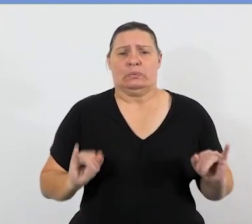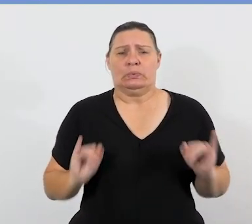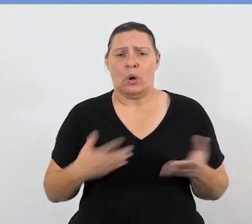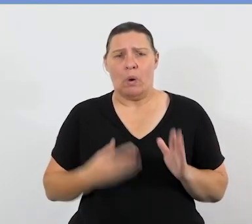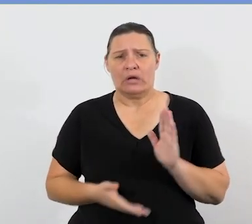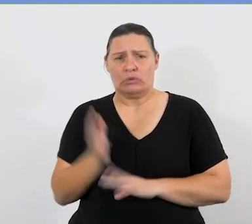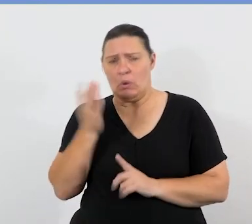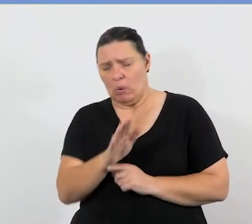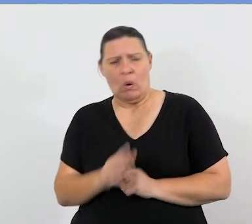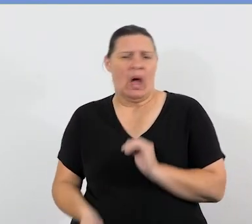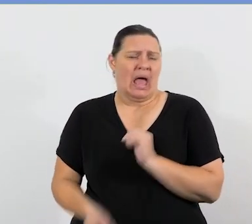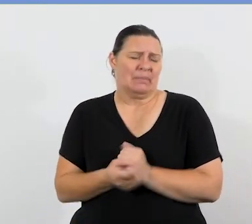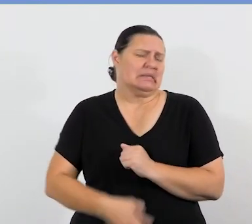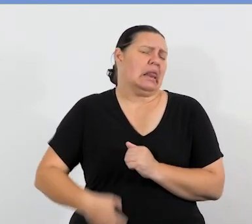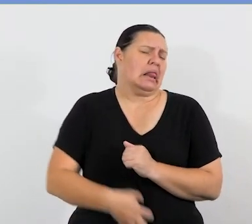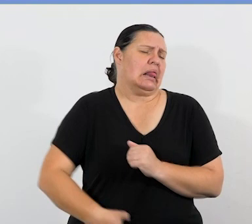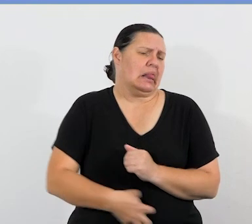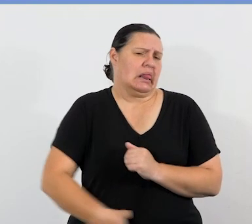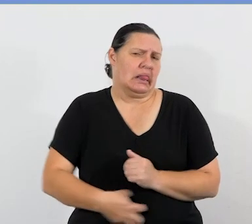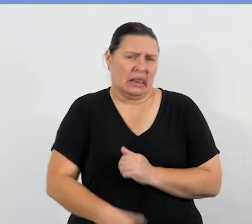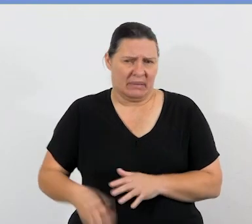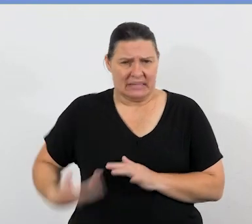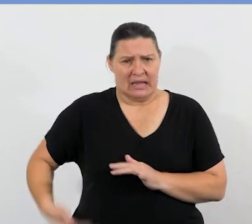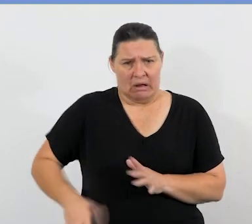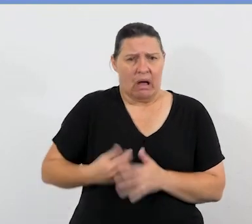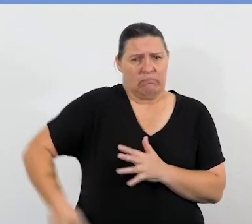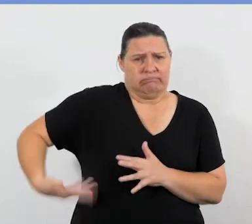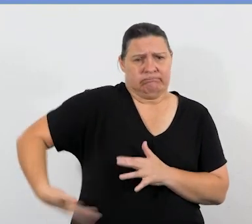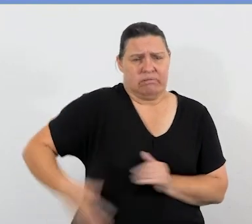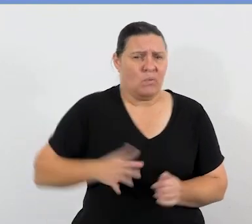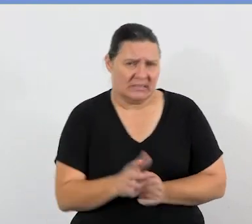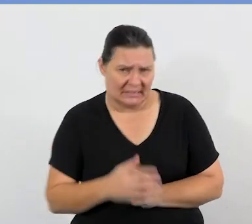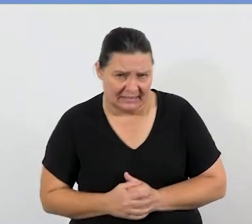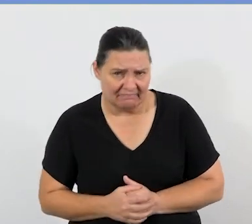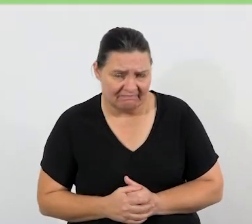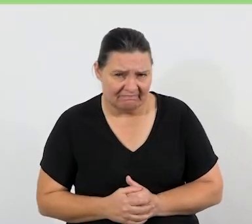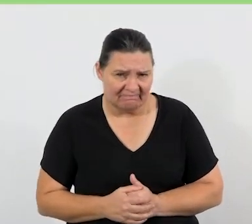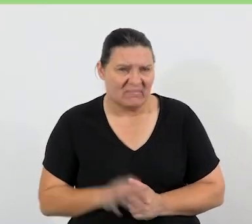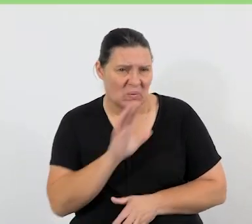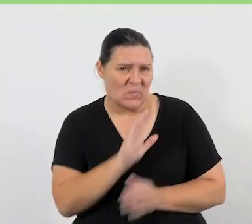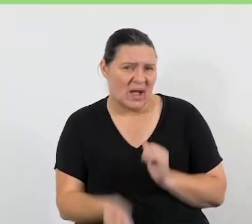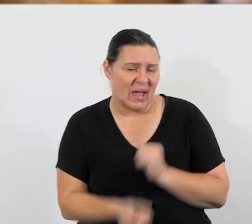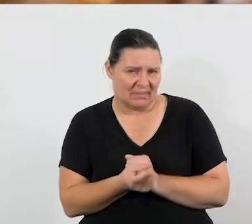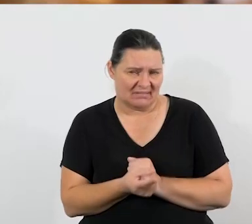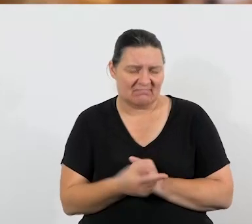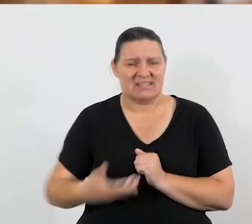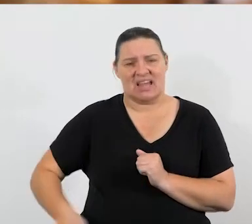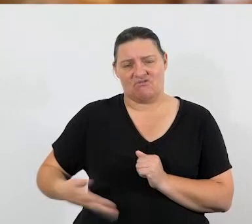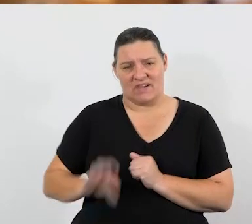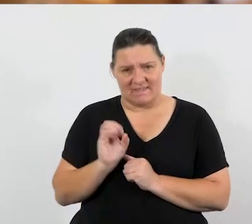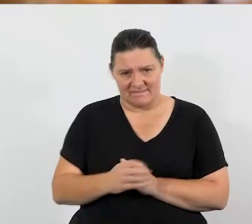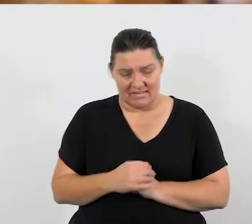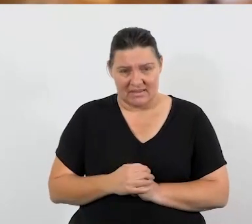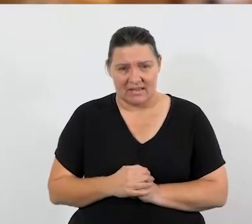lines are showing us that something is happening in the stomach. Probably the diarrhea wants to come out. So yeah, that is what happens during